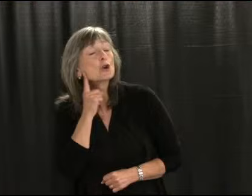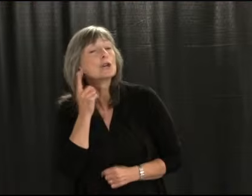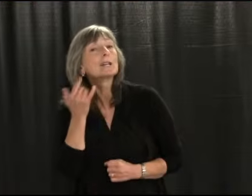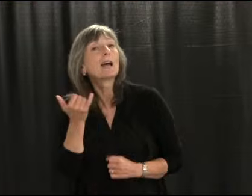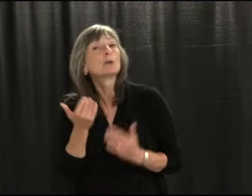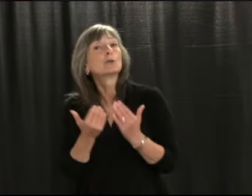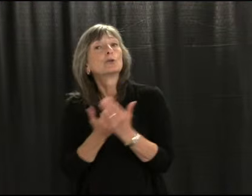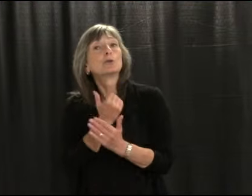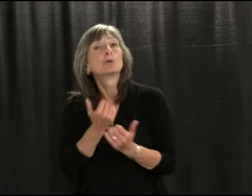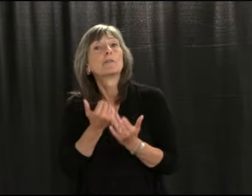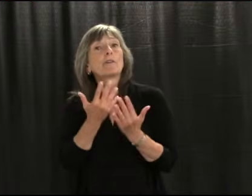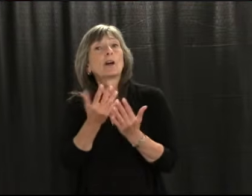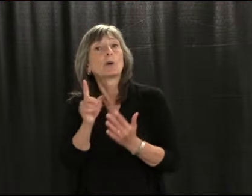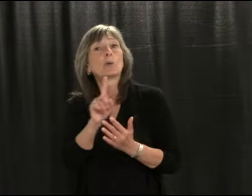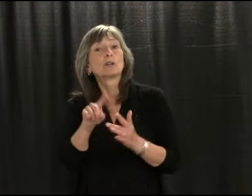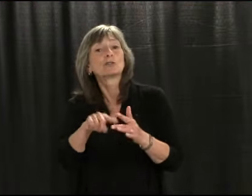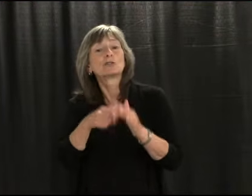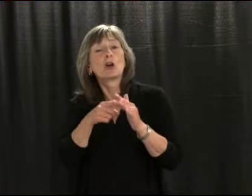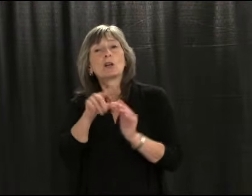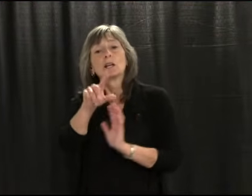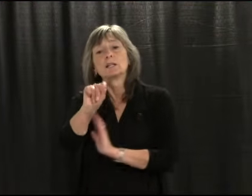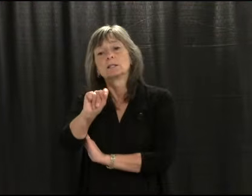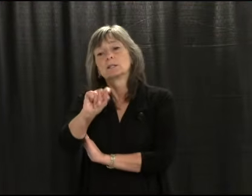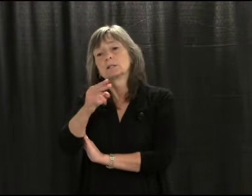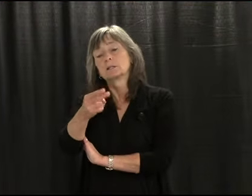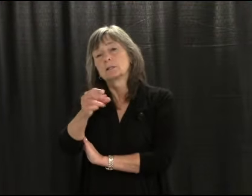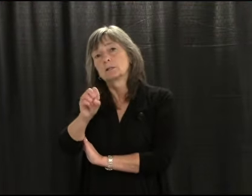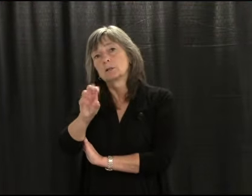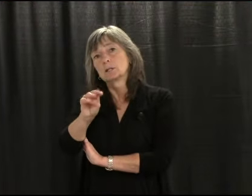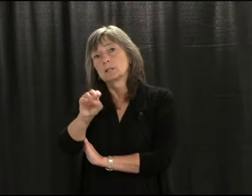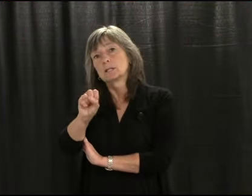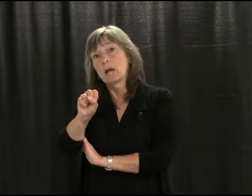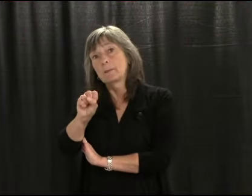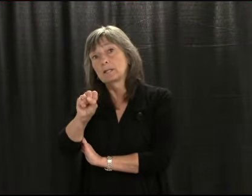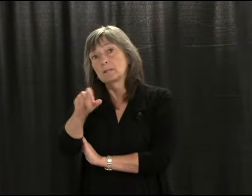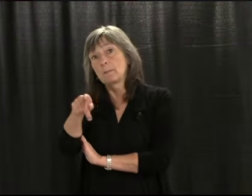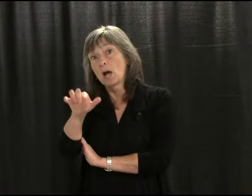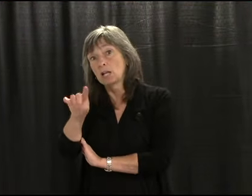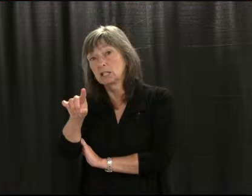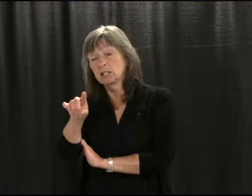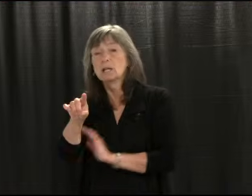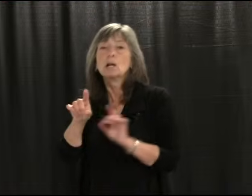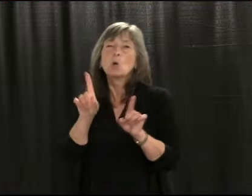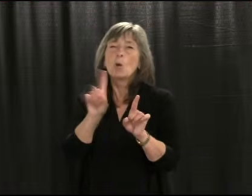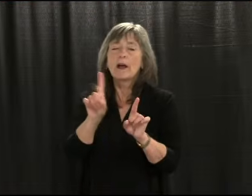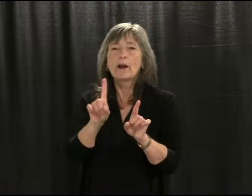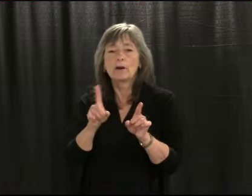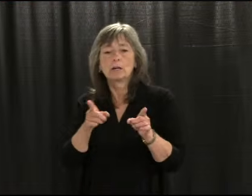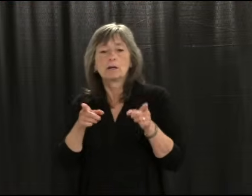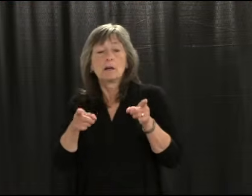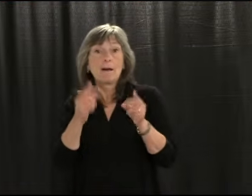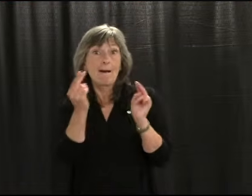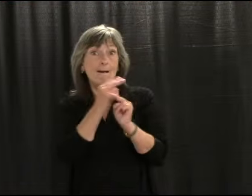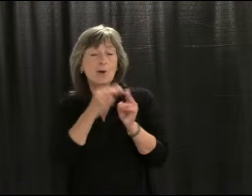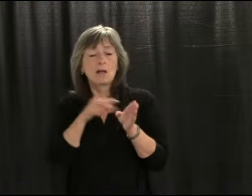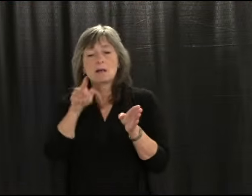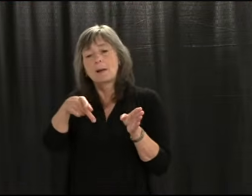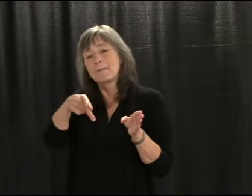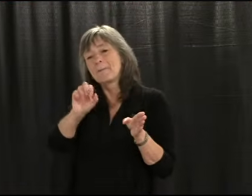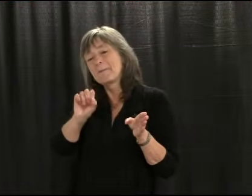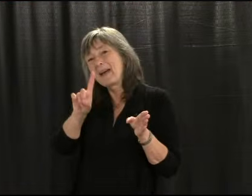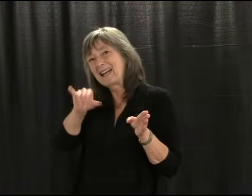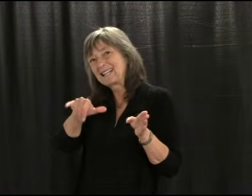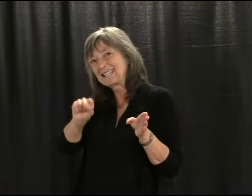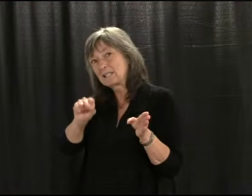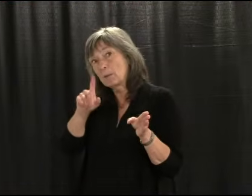now that started at Thomas Pond, which is near Paddy's Pond. I very much anticipate people have seen